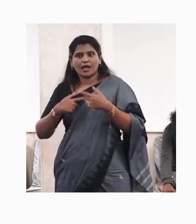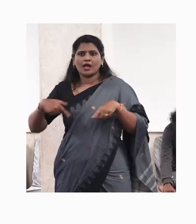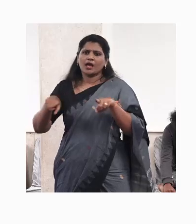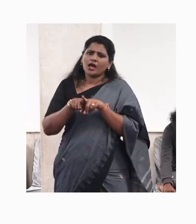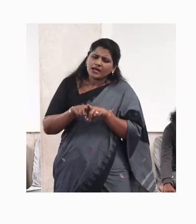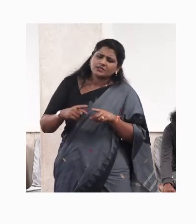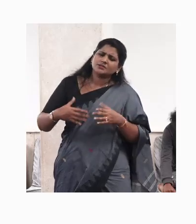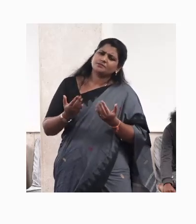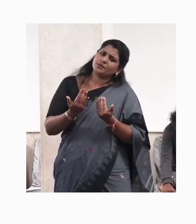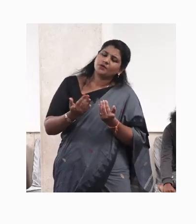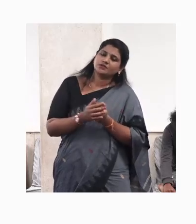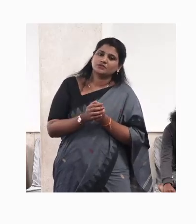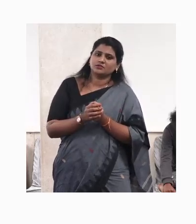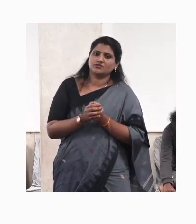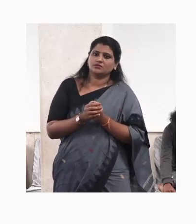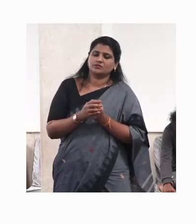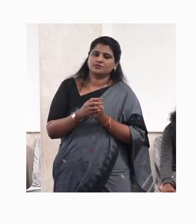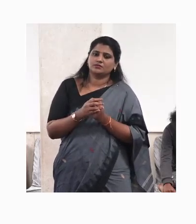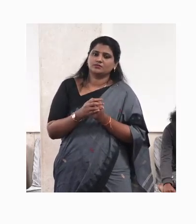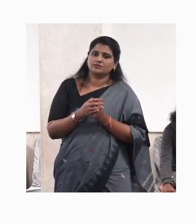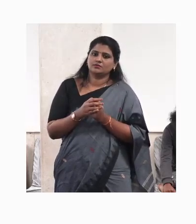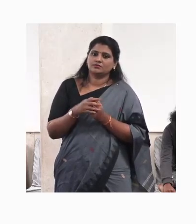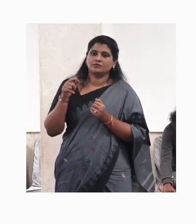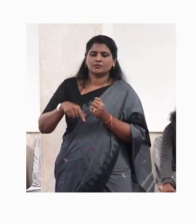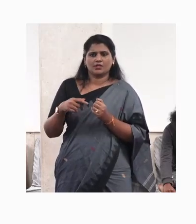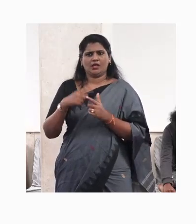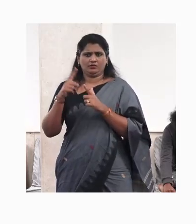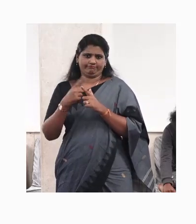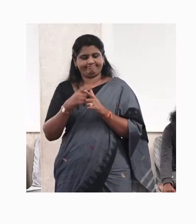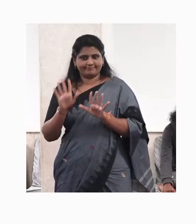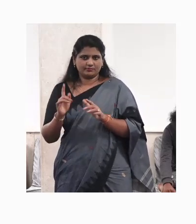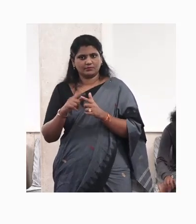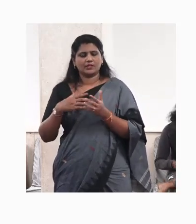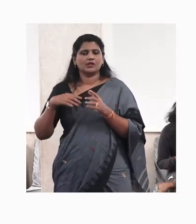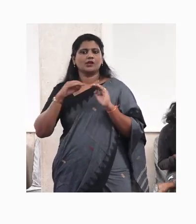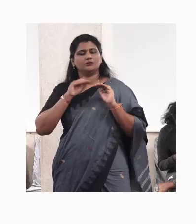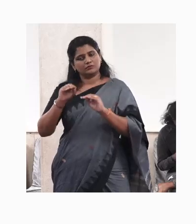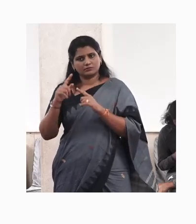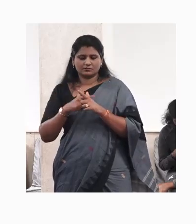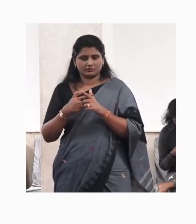as possible. So even if that means using humor in your sessions, or just